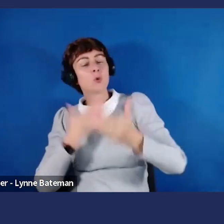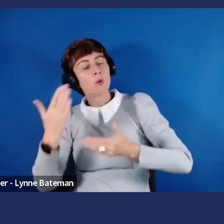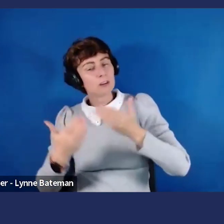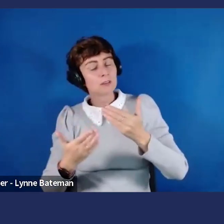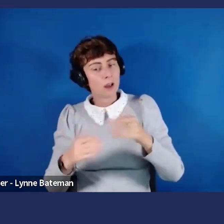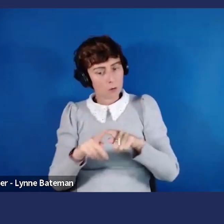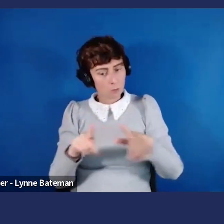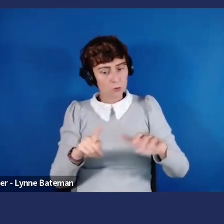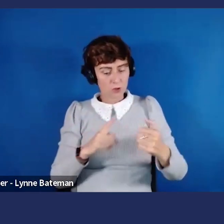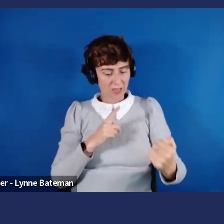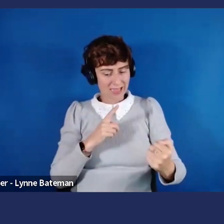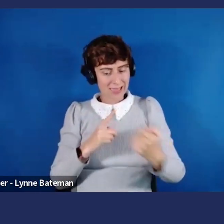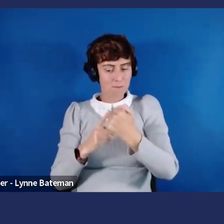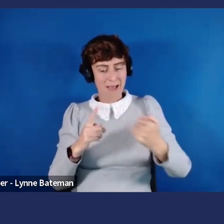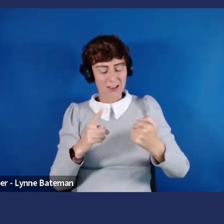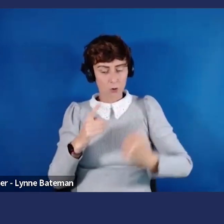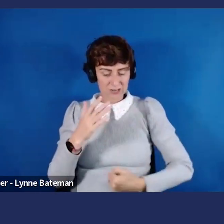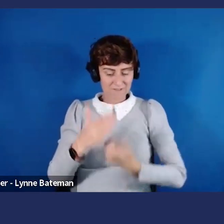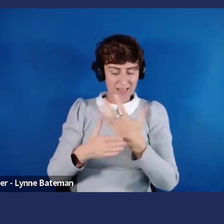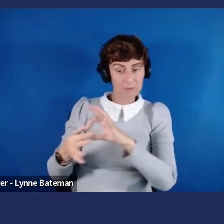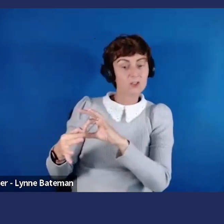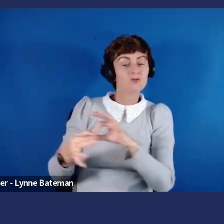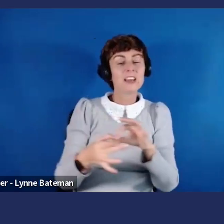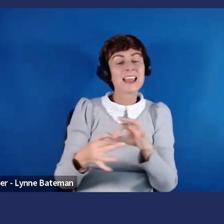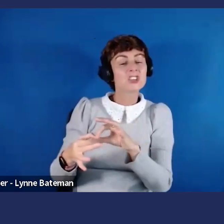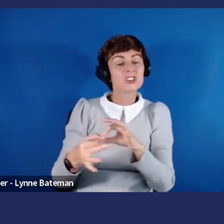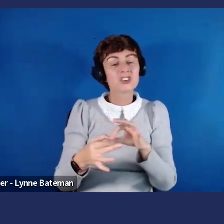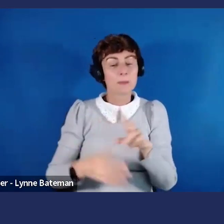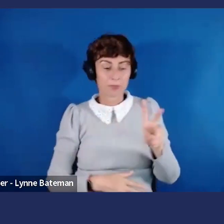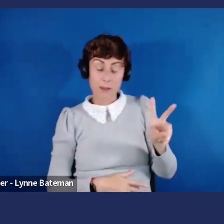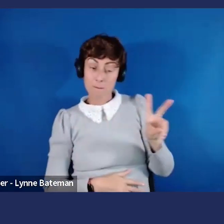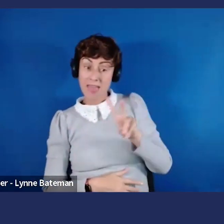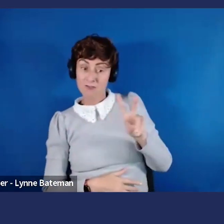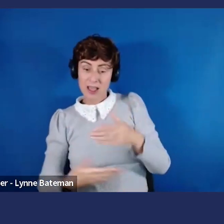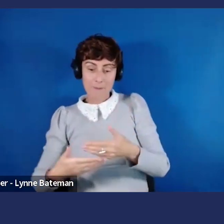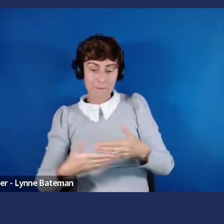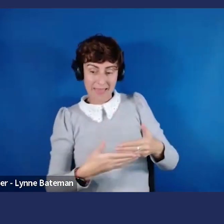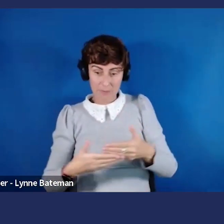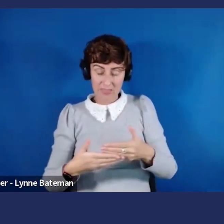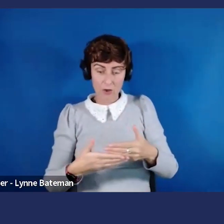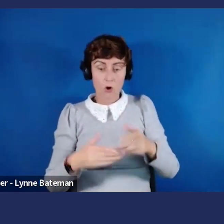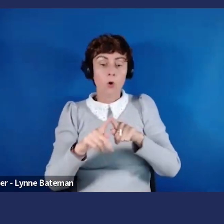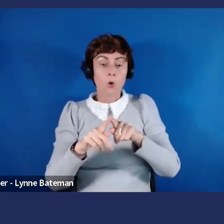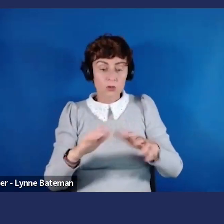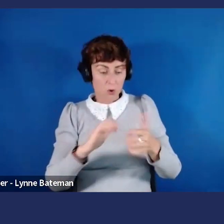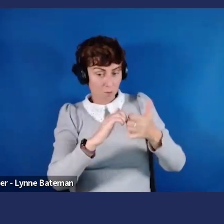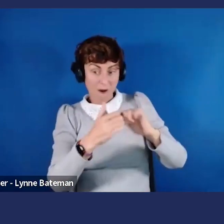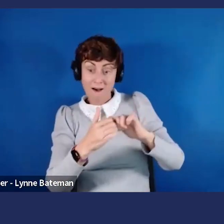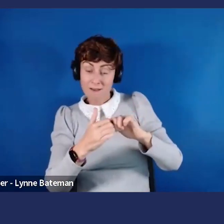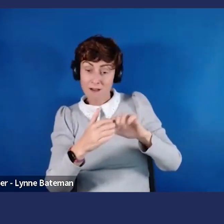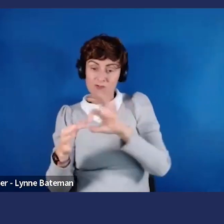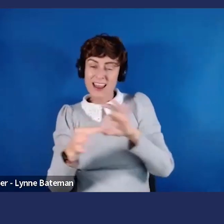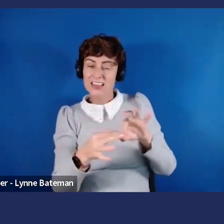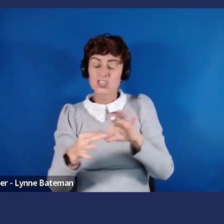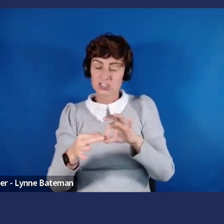on the developing relationship between the parent and baby and existing relationships between partners was mentioned